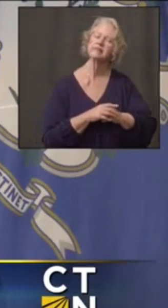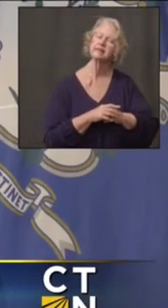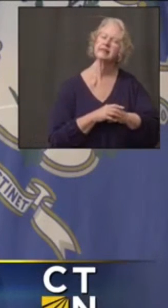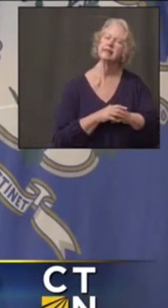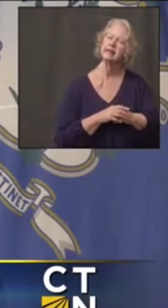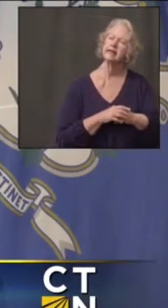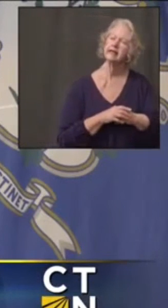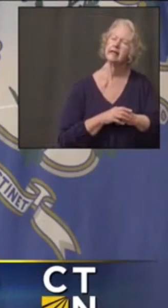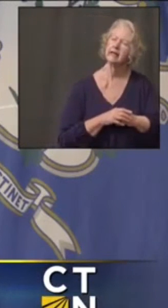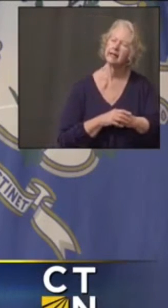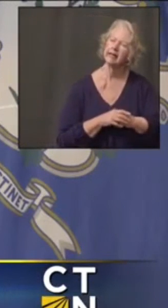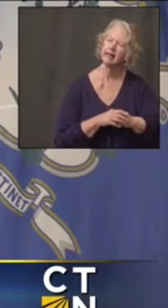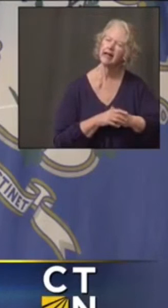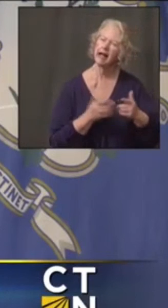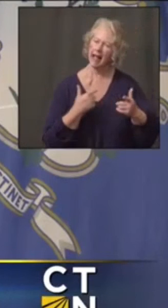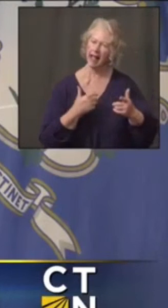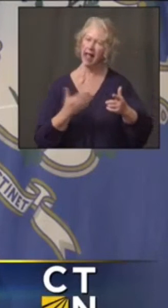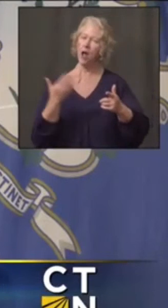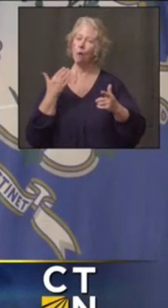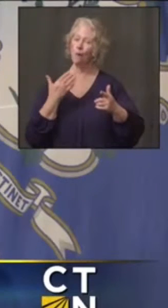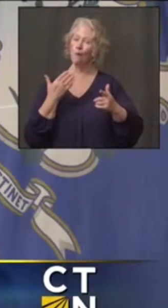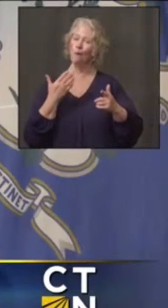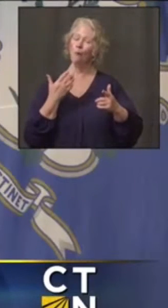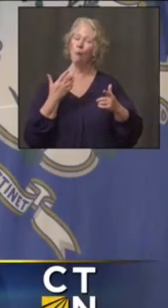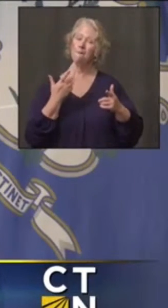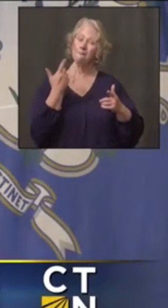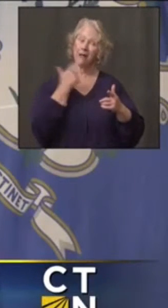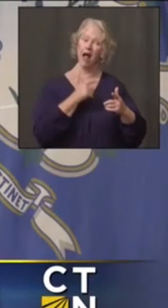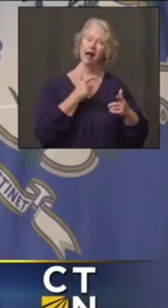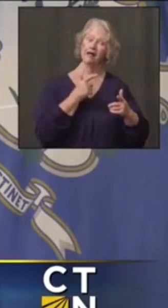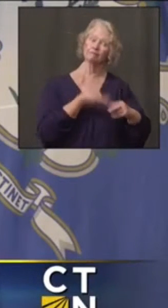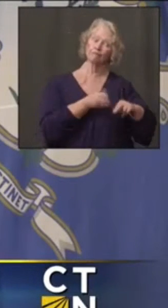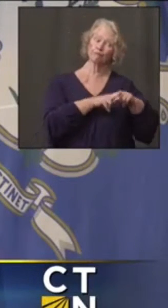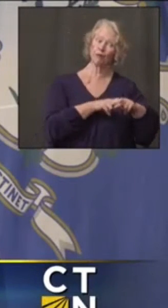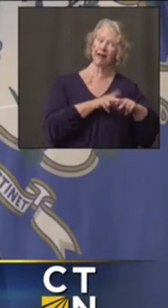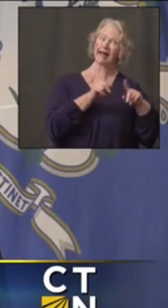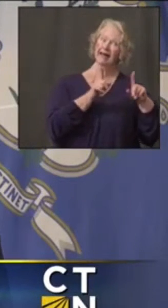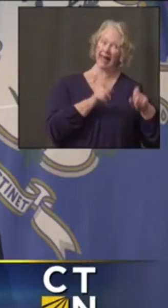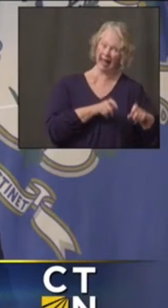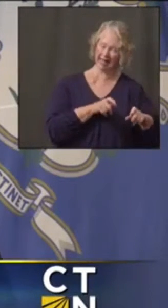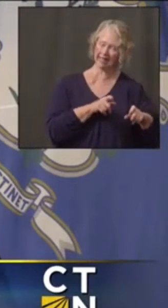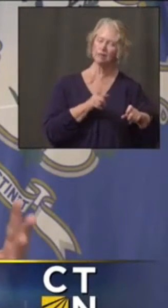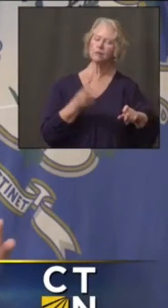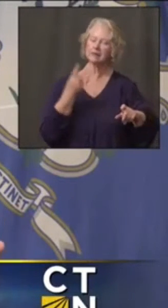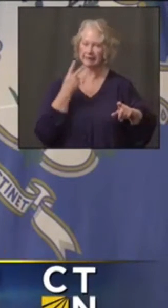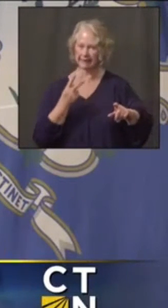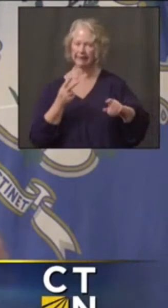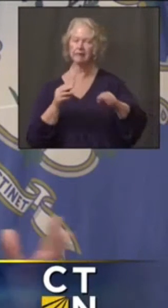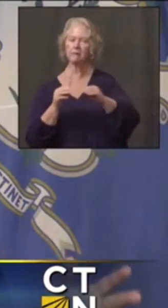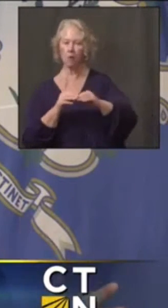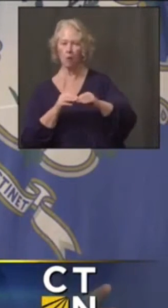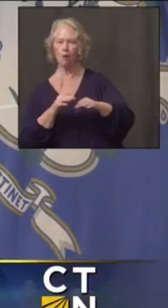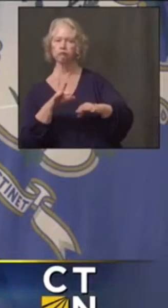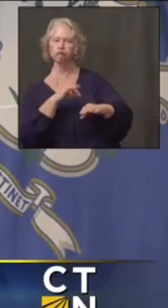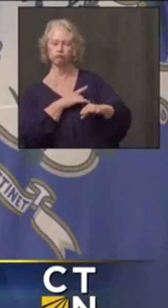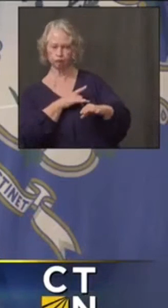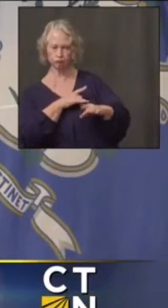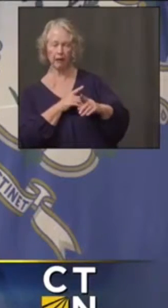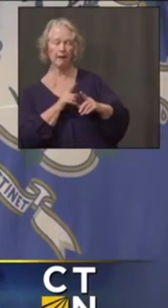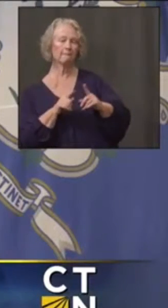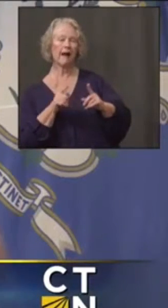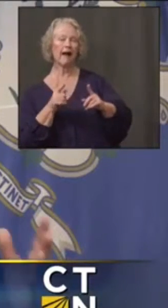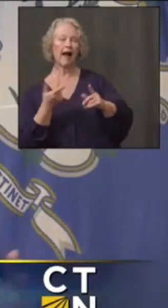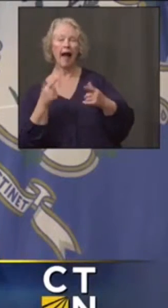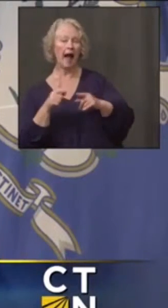I know with a lot more testing, you are seeing more infections, less taking place in the classroom, more taking